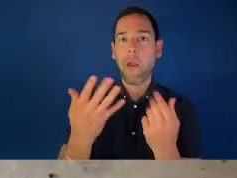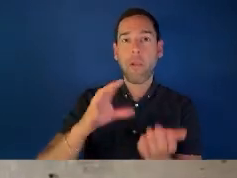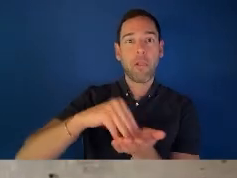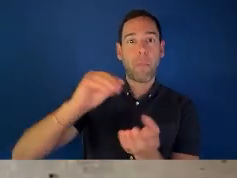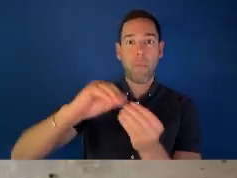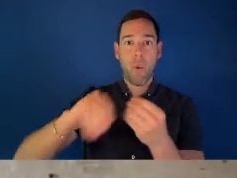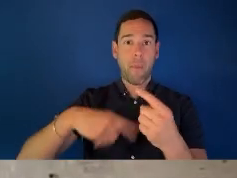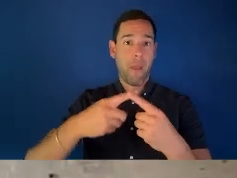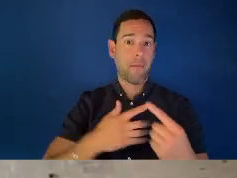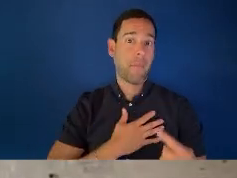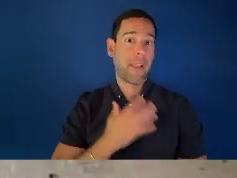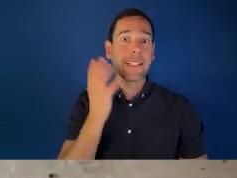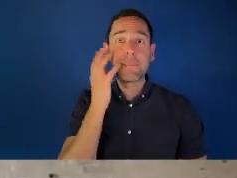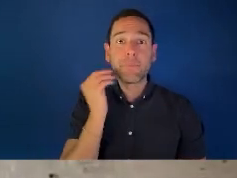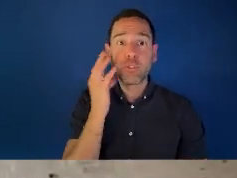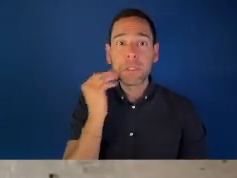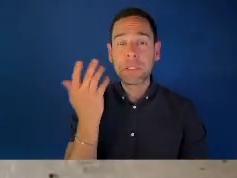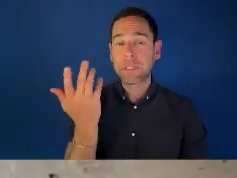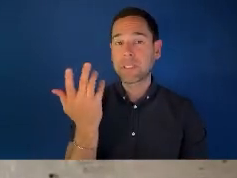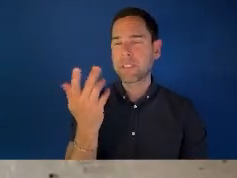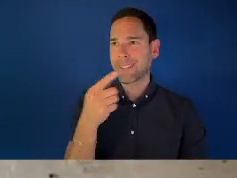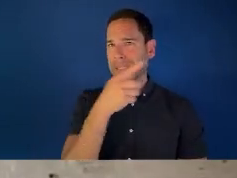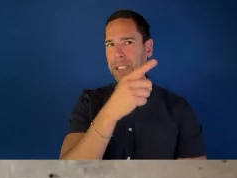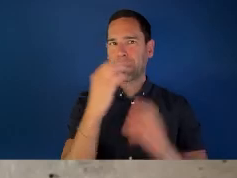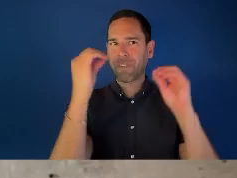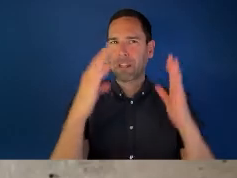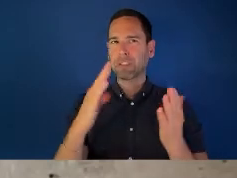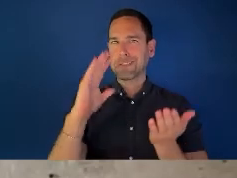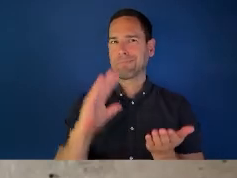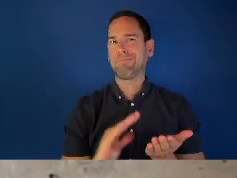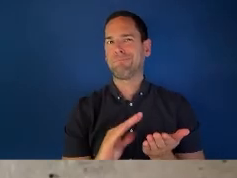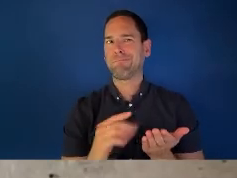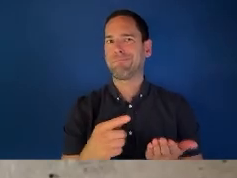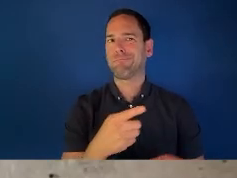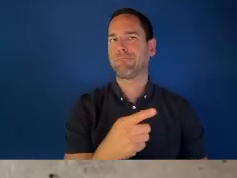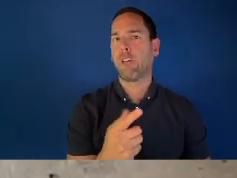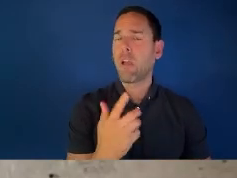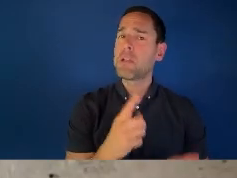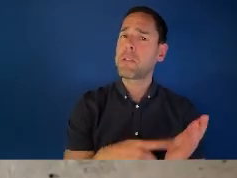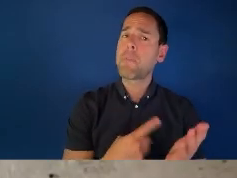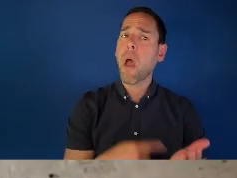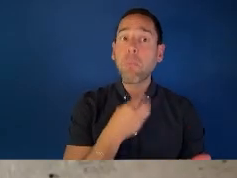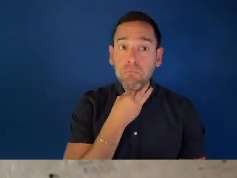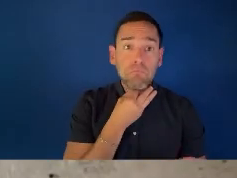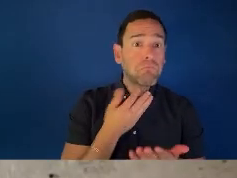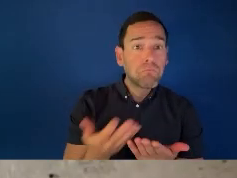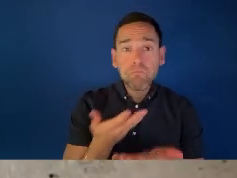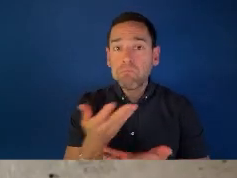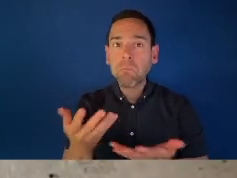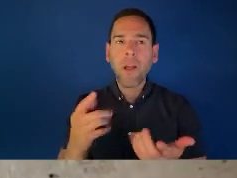and say things like, oh, like if I come to them with a request about my